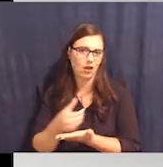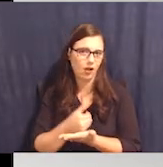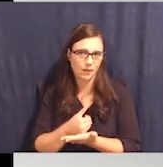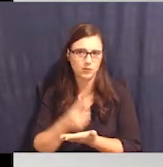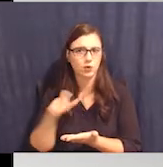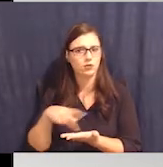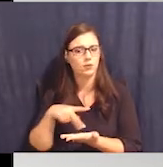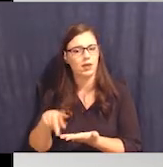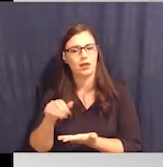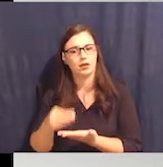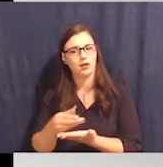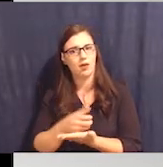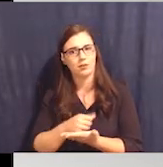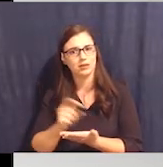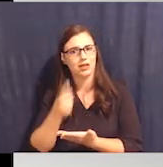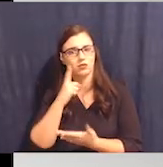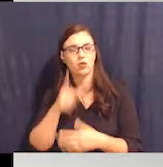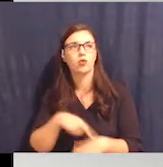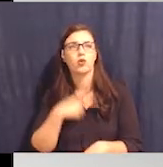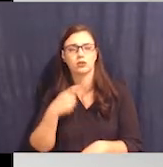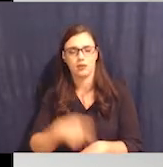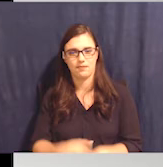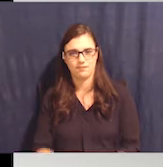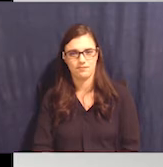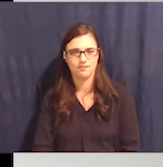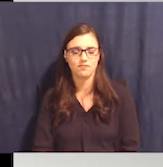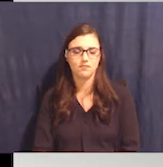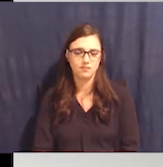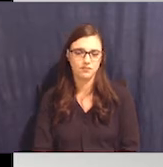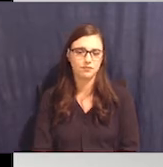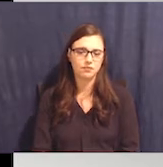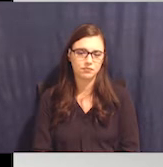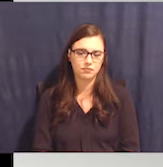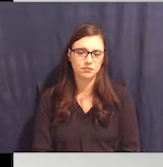or income to ever have to pay income tax for a really long time,